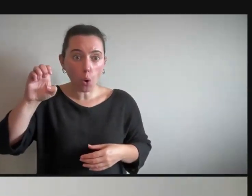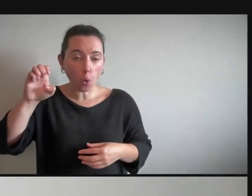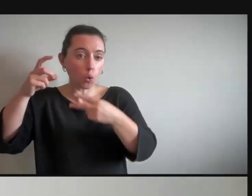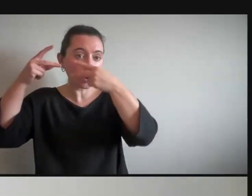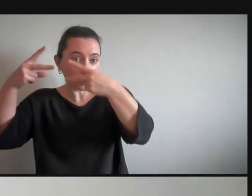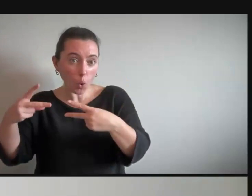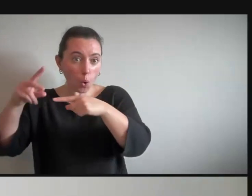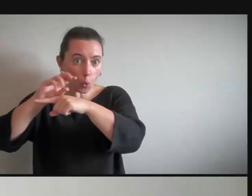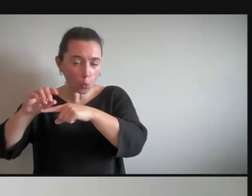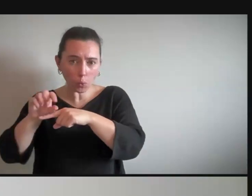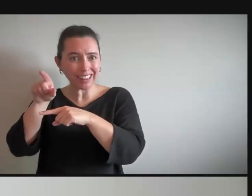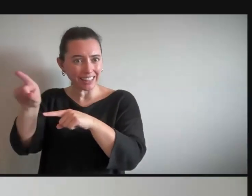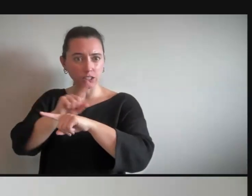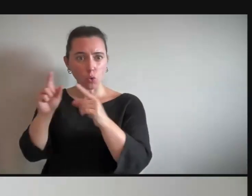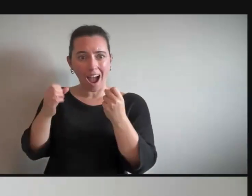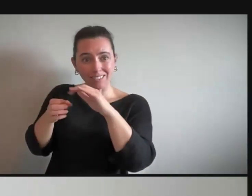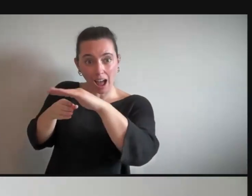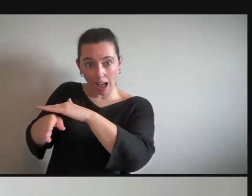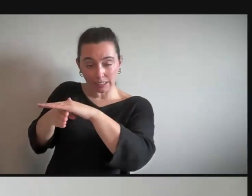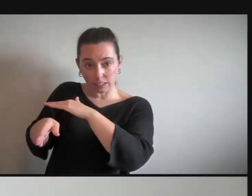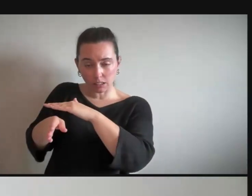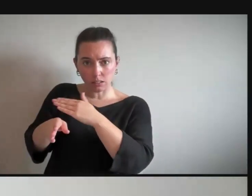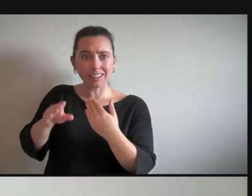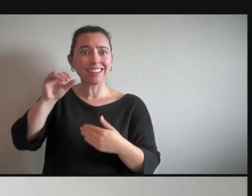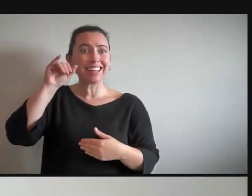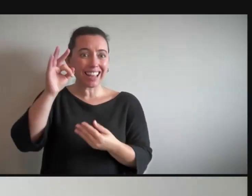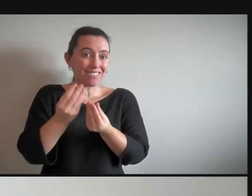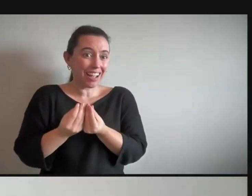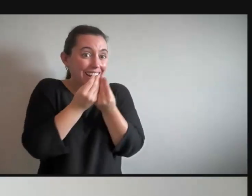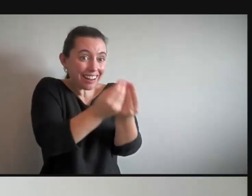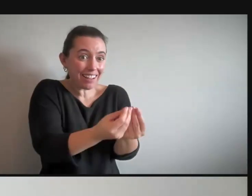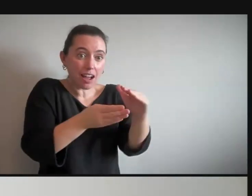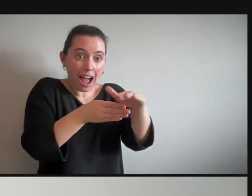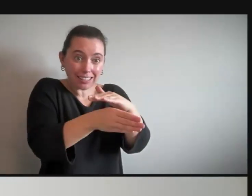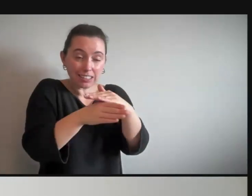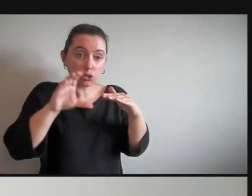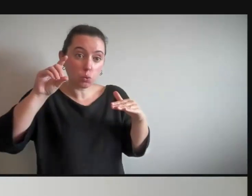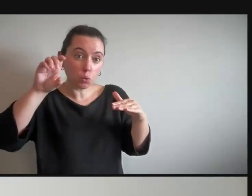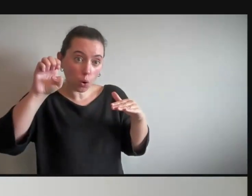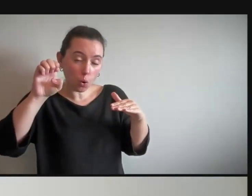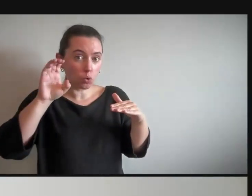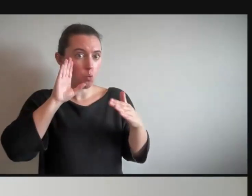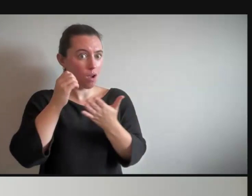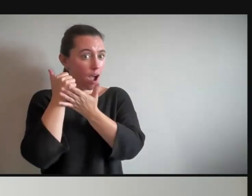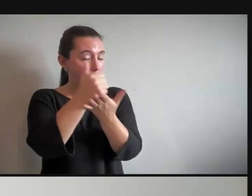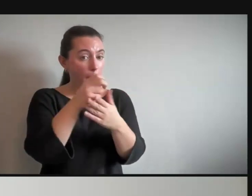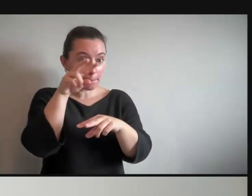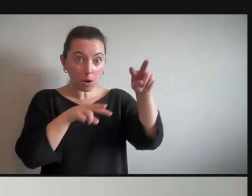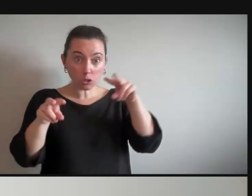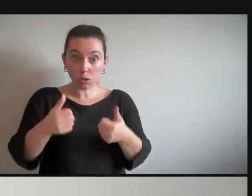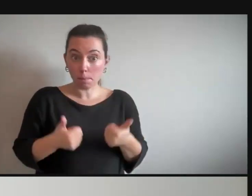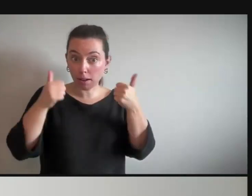Would having access to the code of the app facilitate the monitoring? And if so, I believe that public